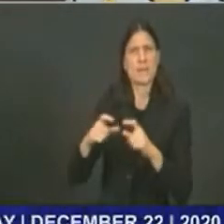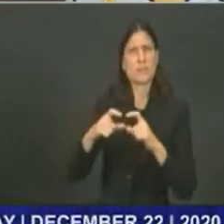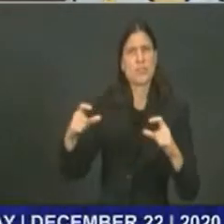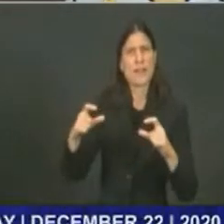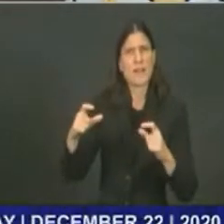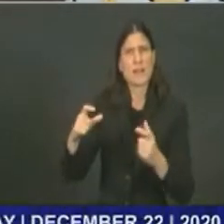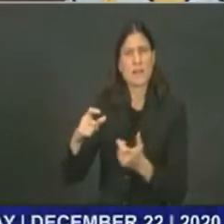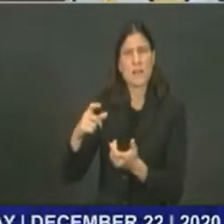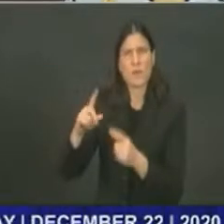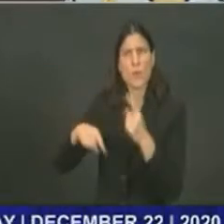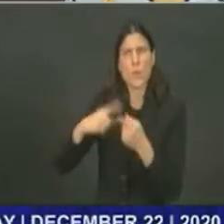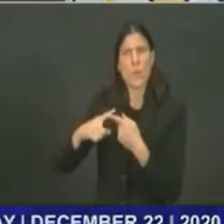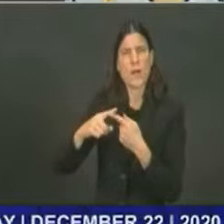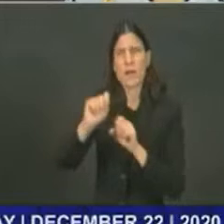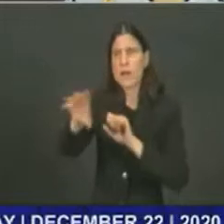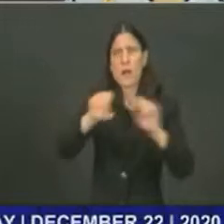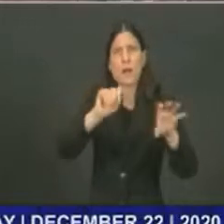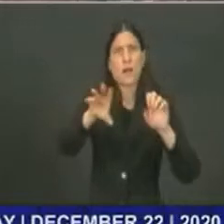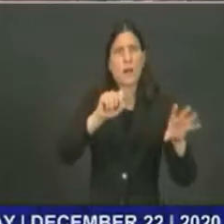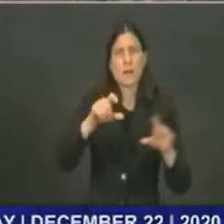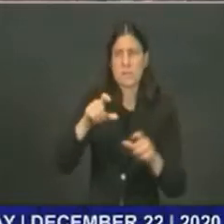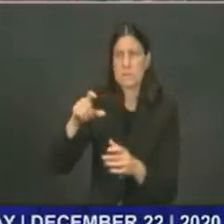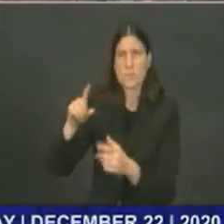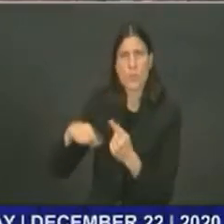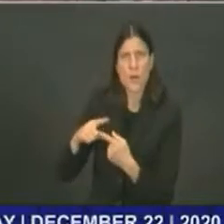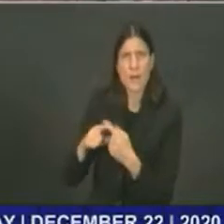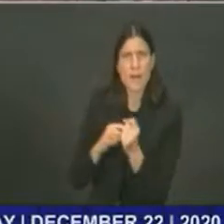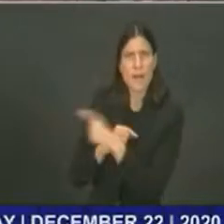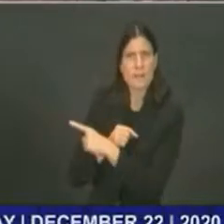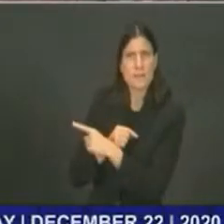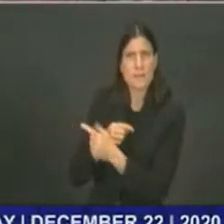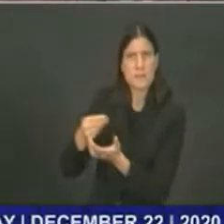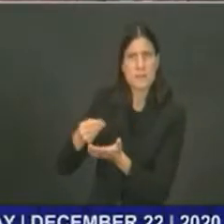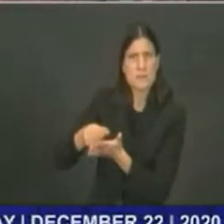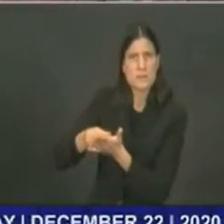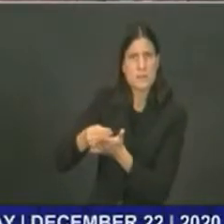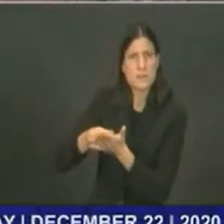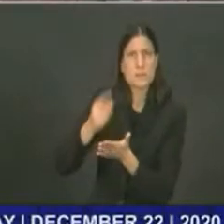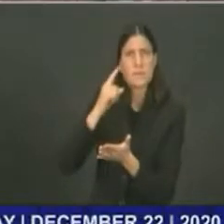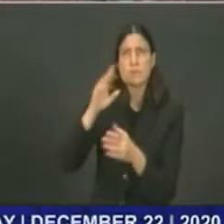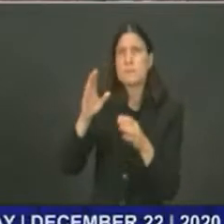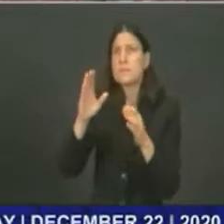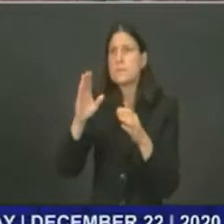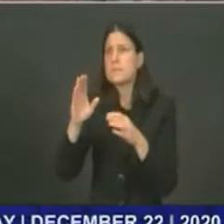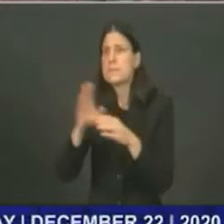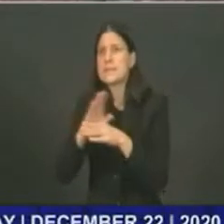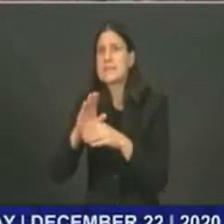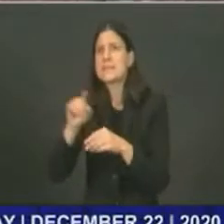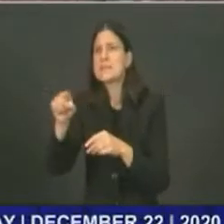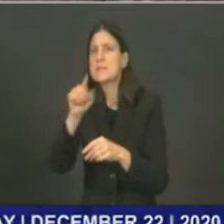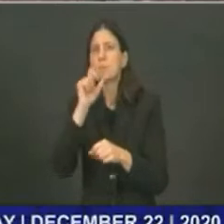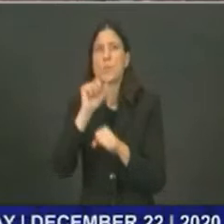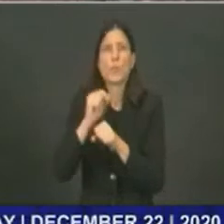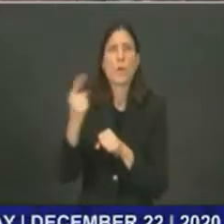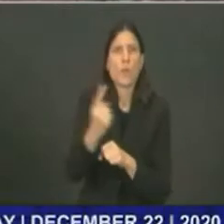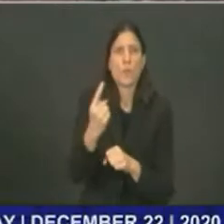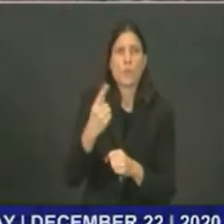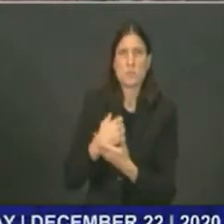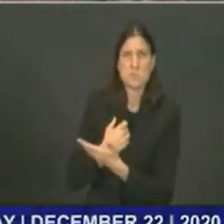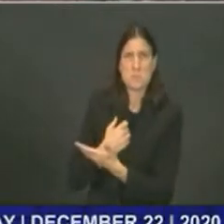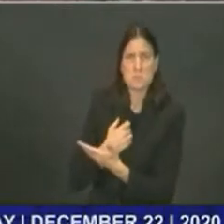if you will, when they will receive those? And is one last question, is the state considering, and this is, would it be projected across all industries,